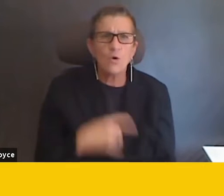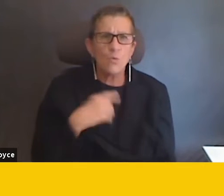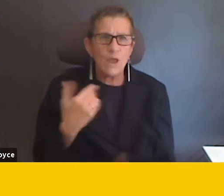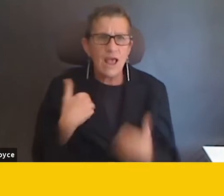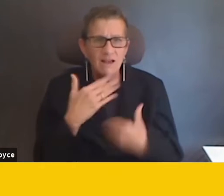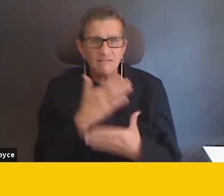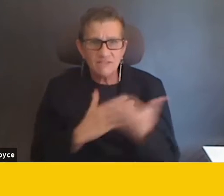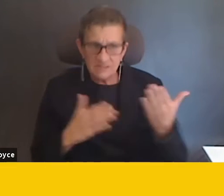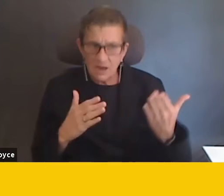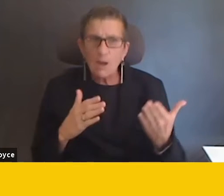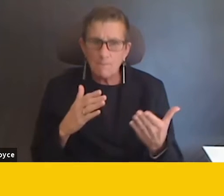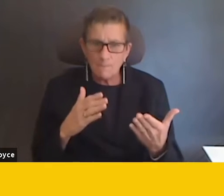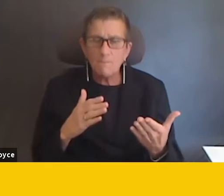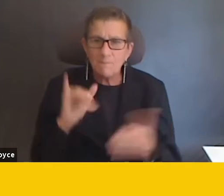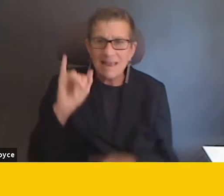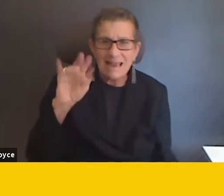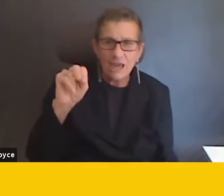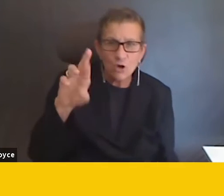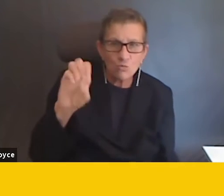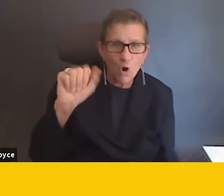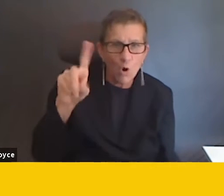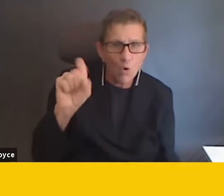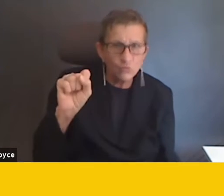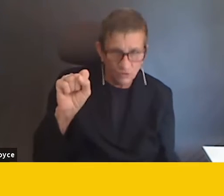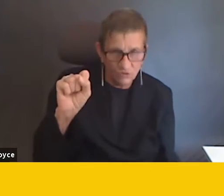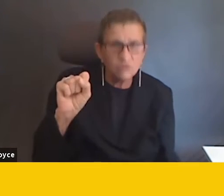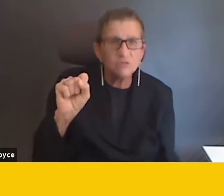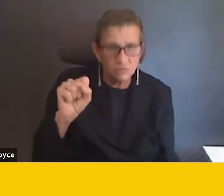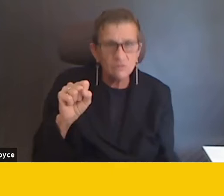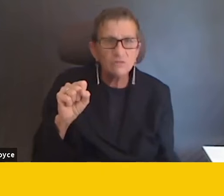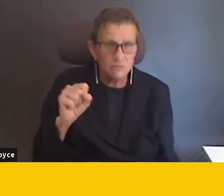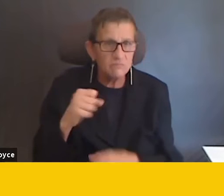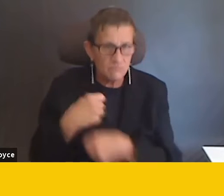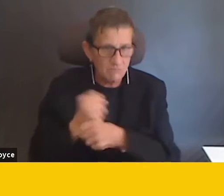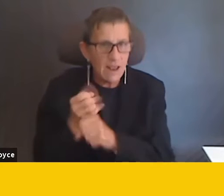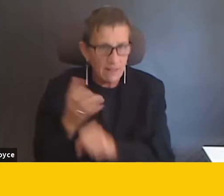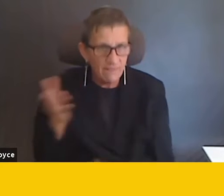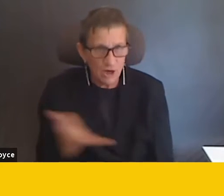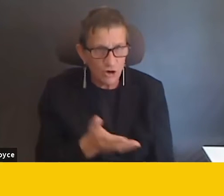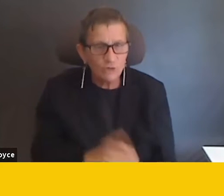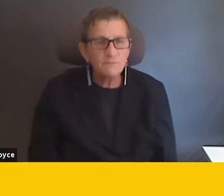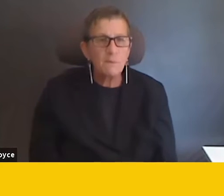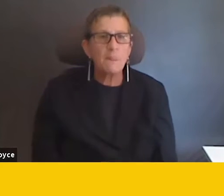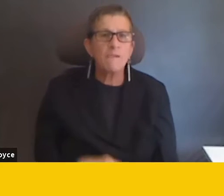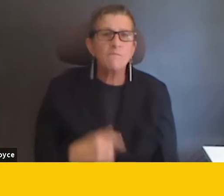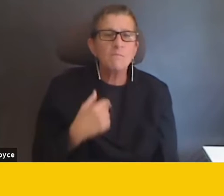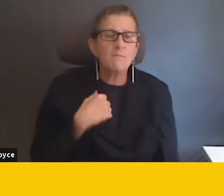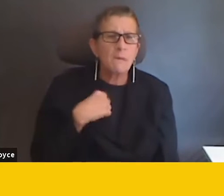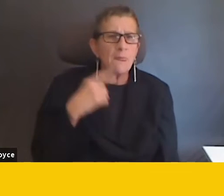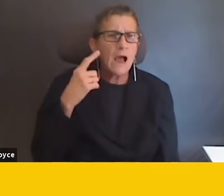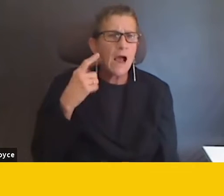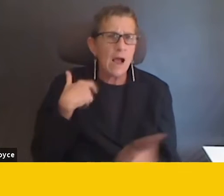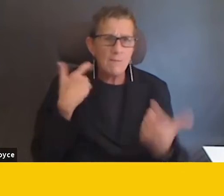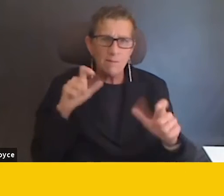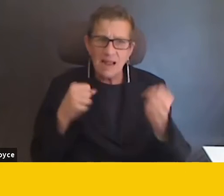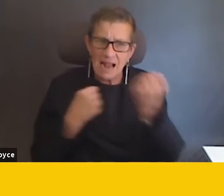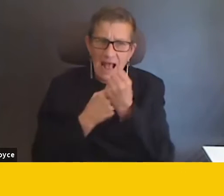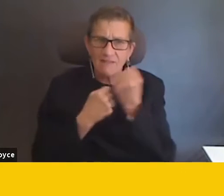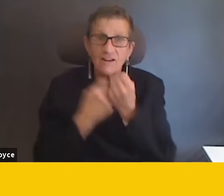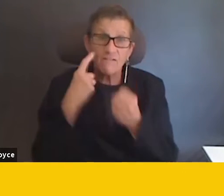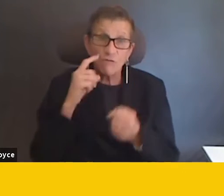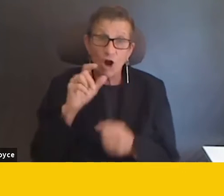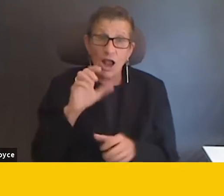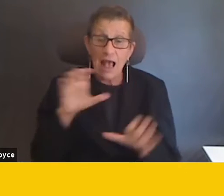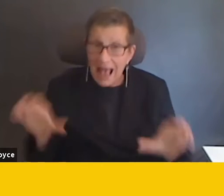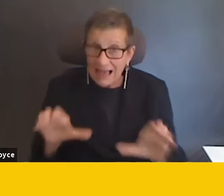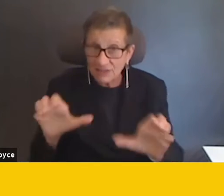to be made there. And I say that, I'm a big advocate for the active recruitment